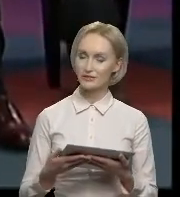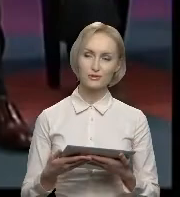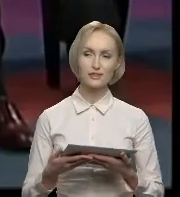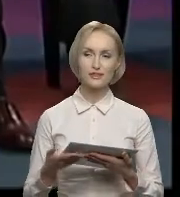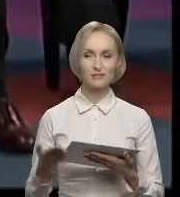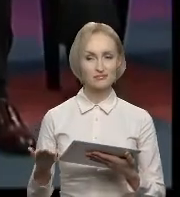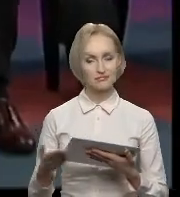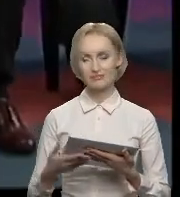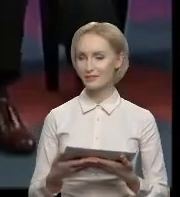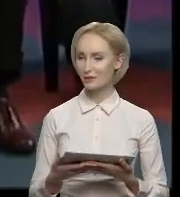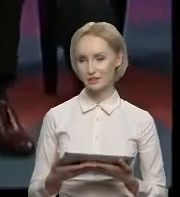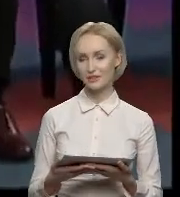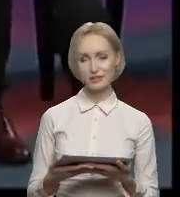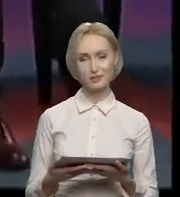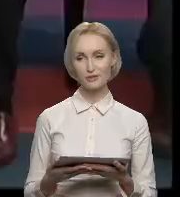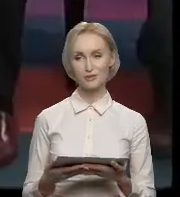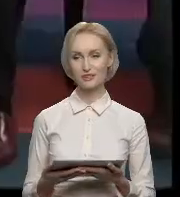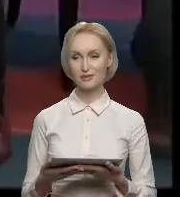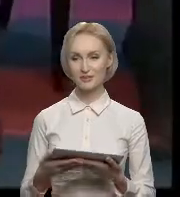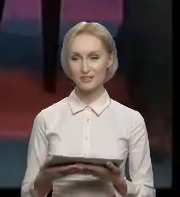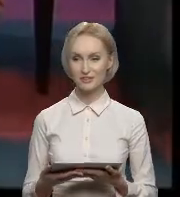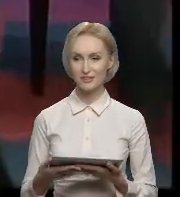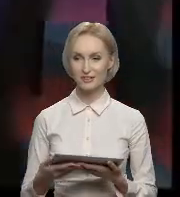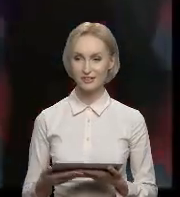you are not the baby dad.